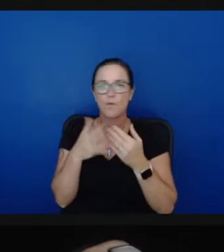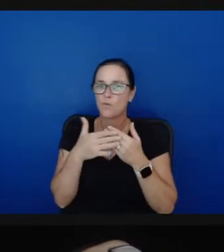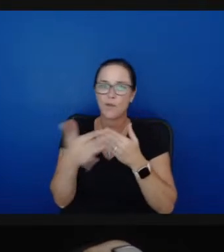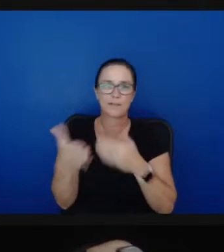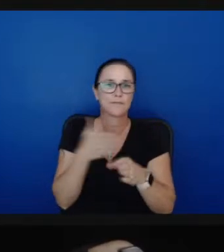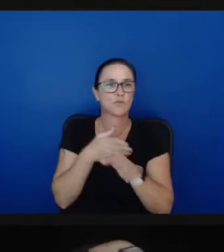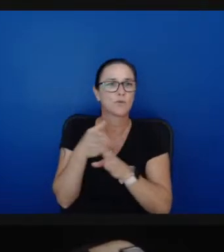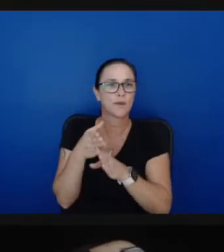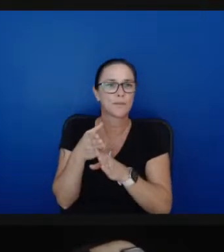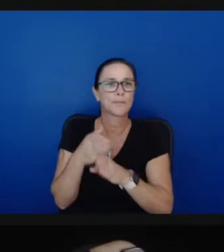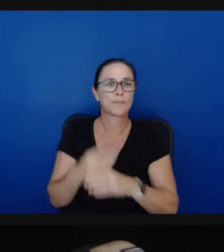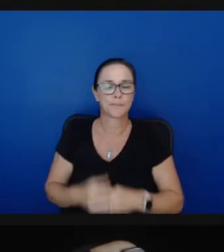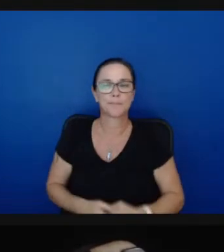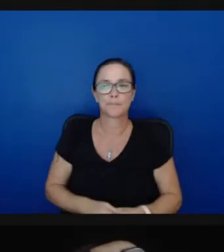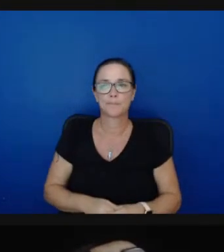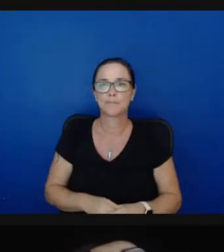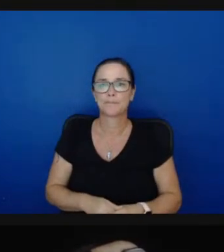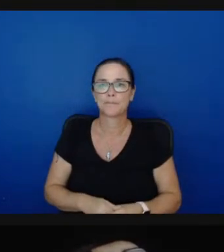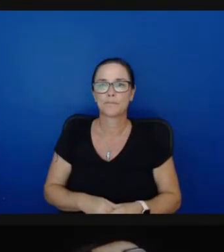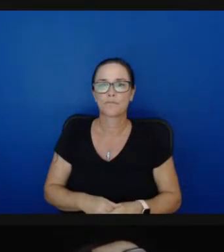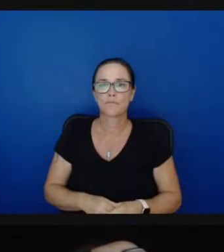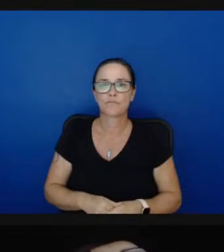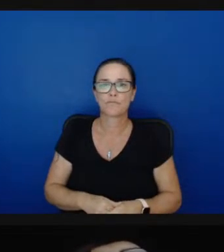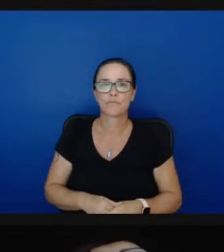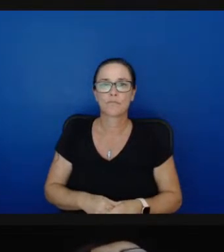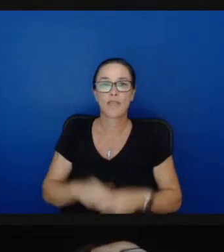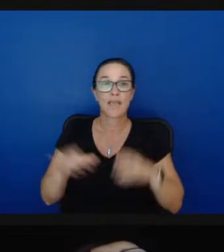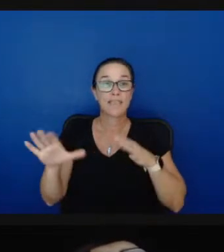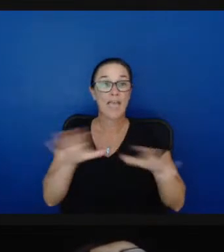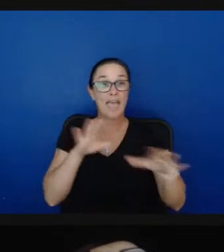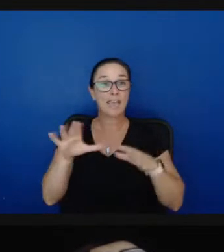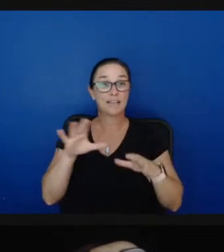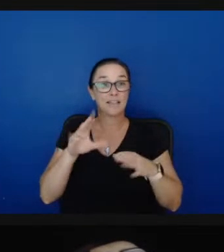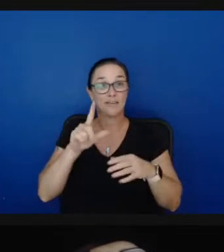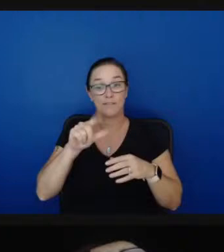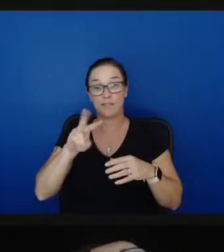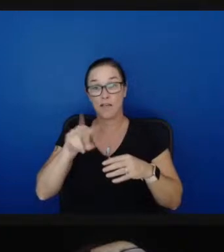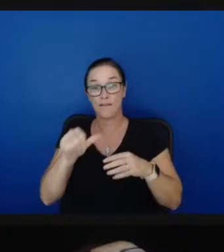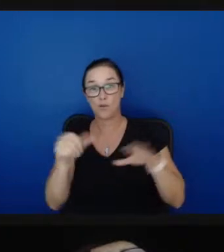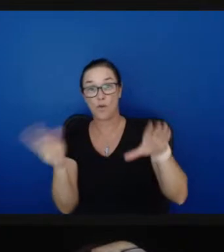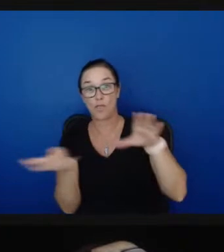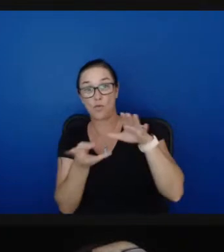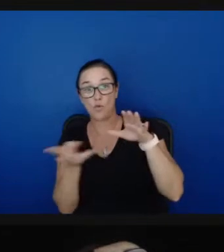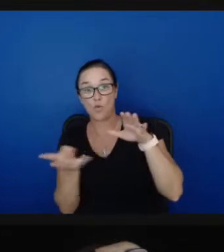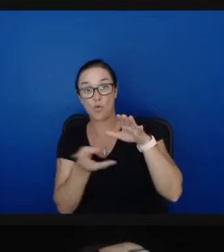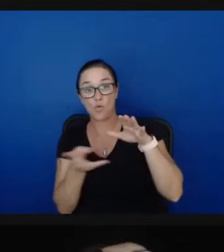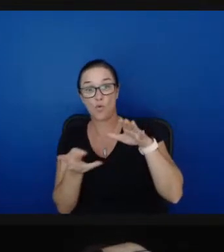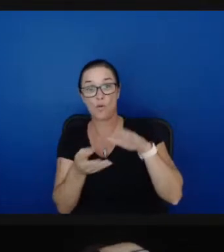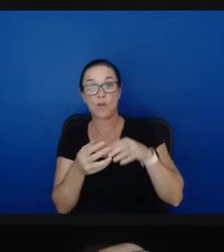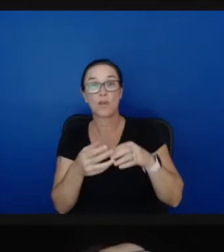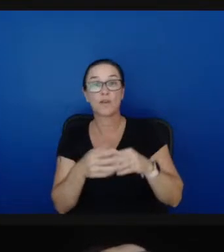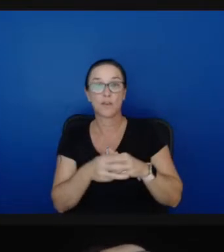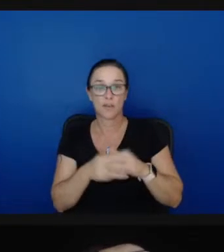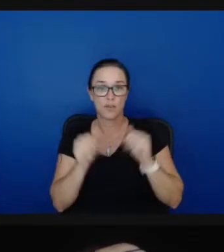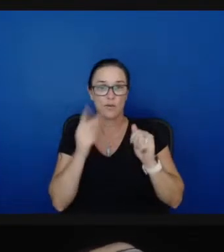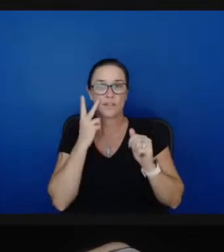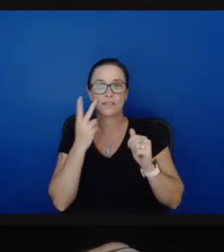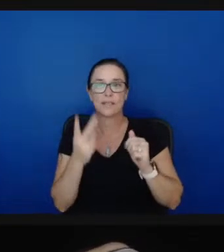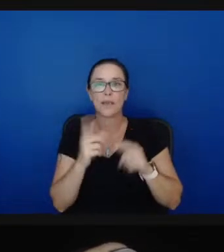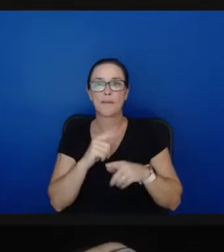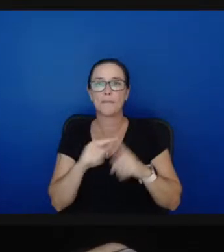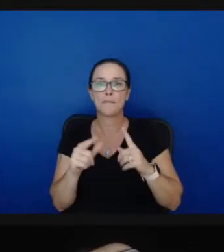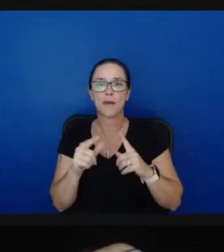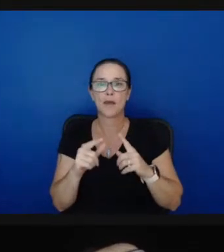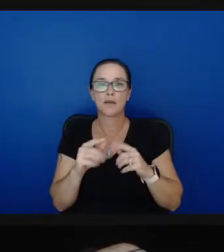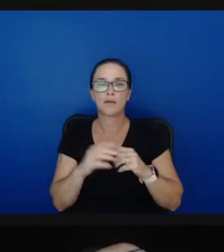well. So active lava flowing through tubes. We've showed you this picture up here above. That's what he's doing right here. But let me show you a little bit of that